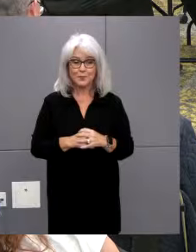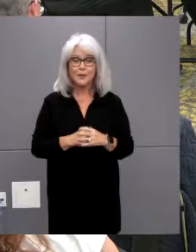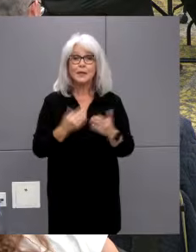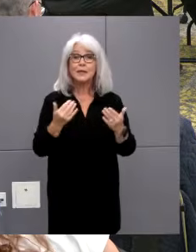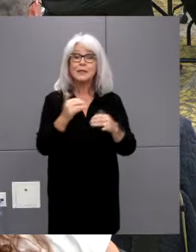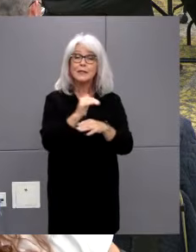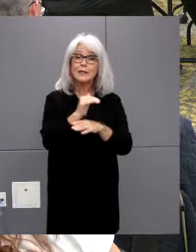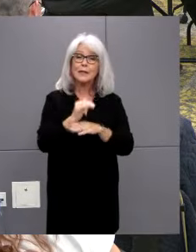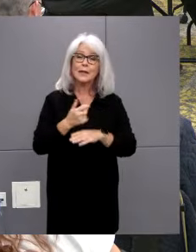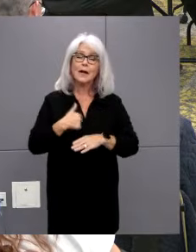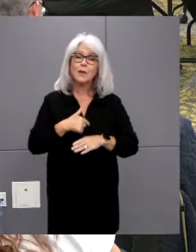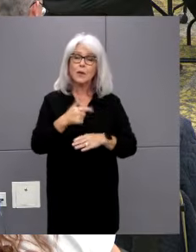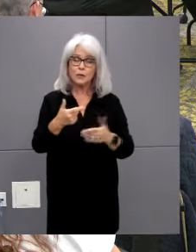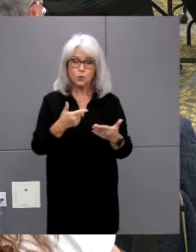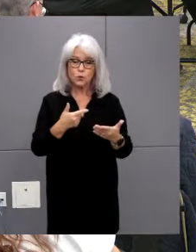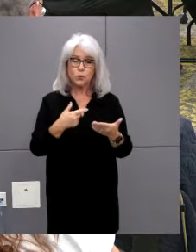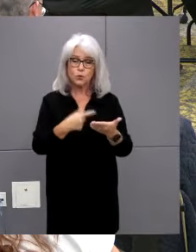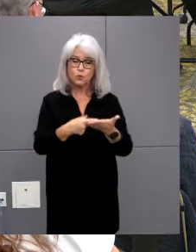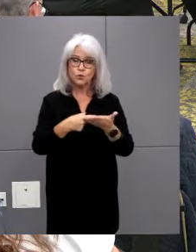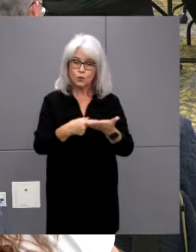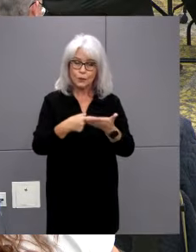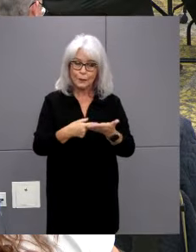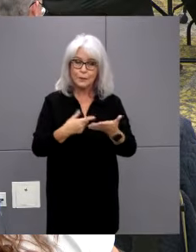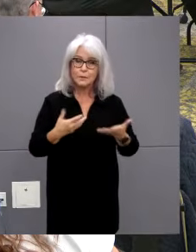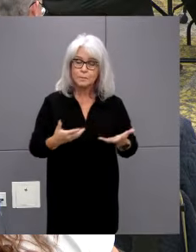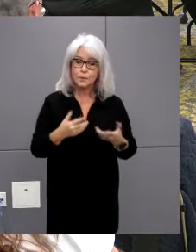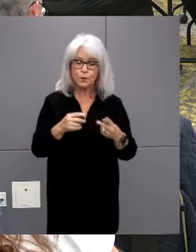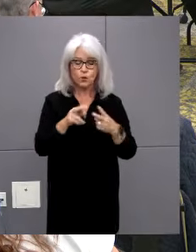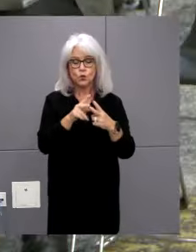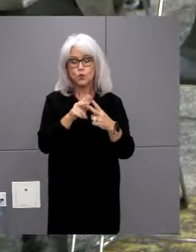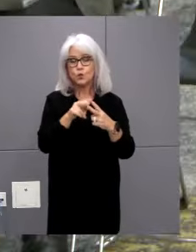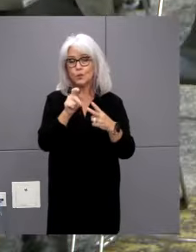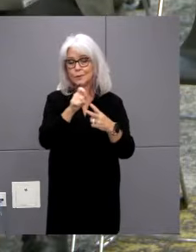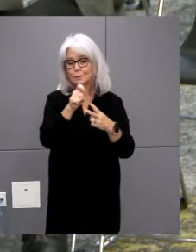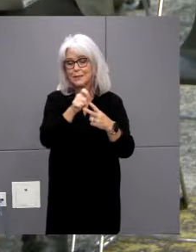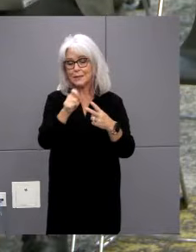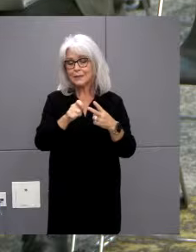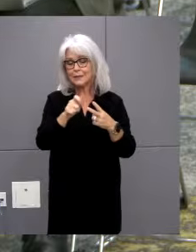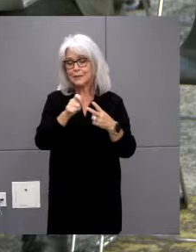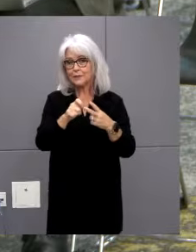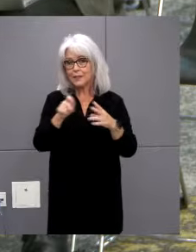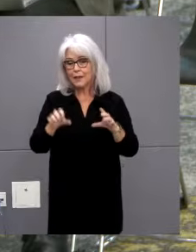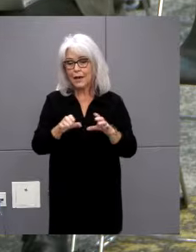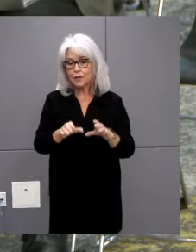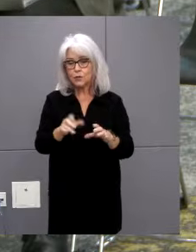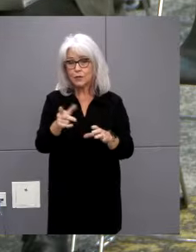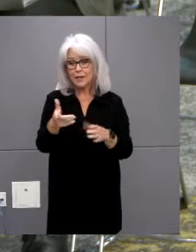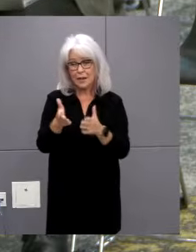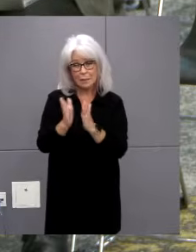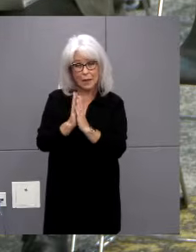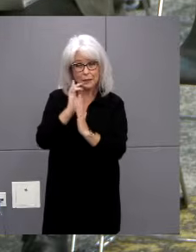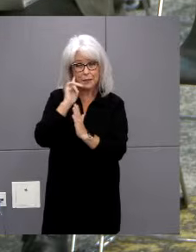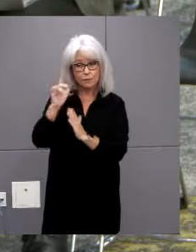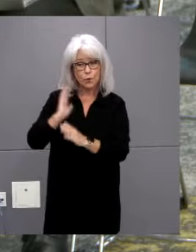Tonight I want to address two specific actions that I'm asking the board